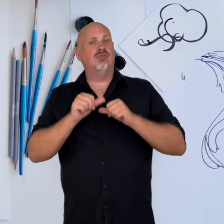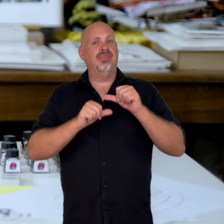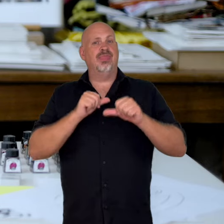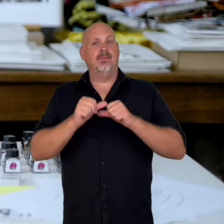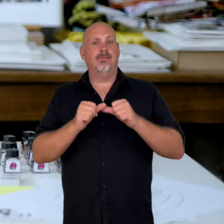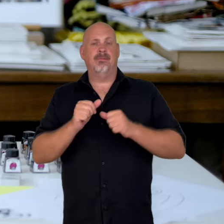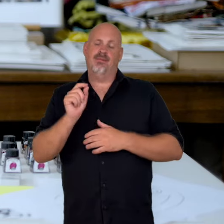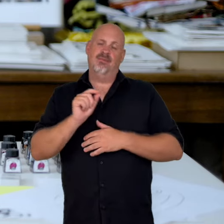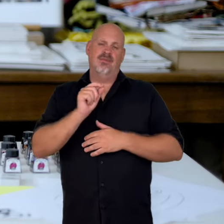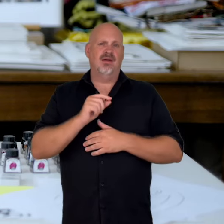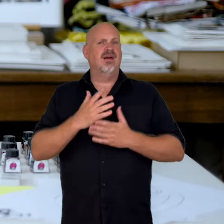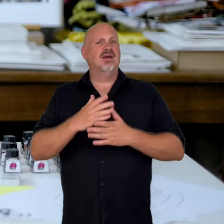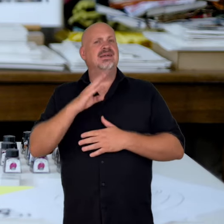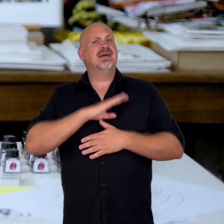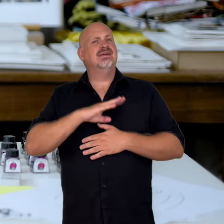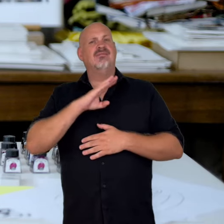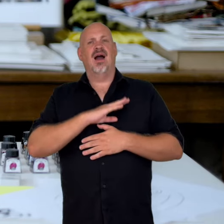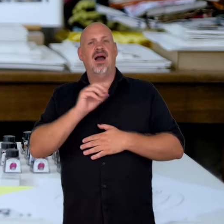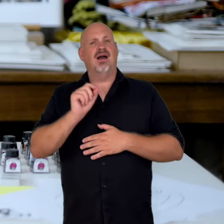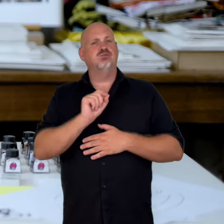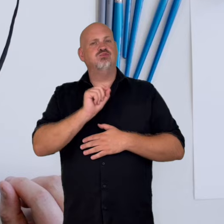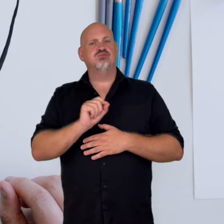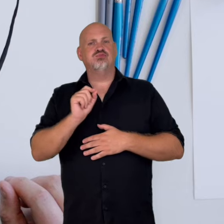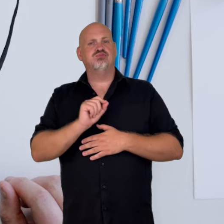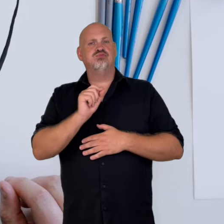start filling these in here.